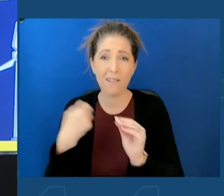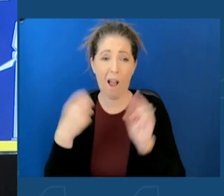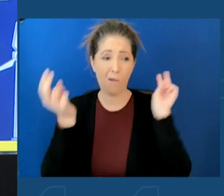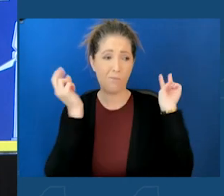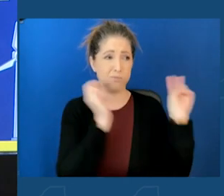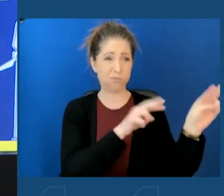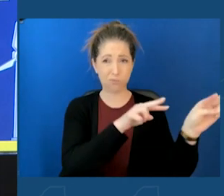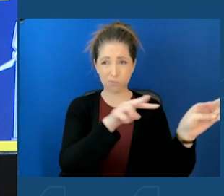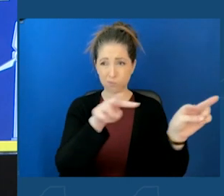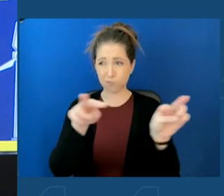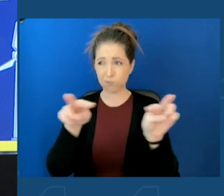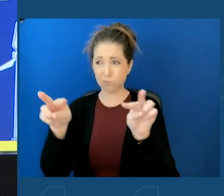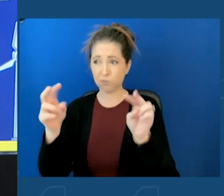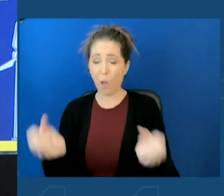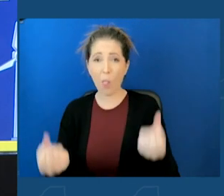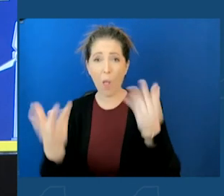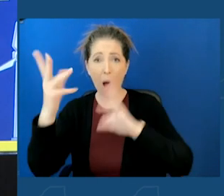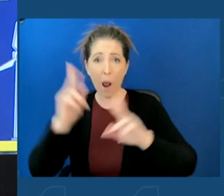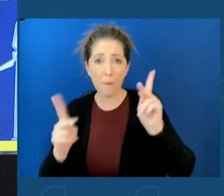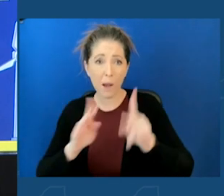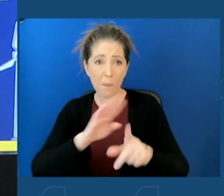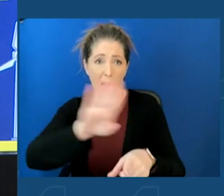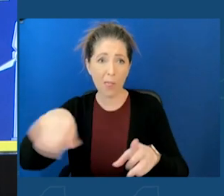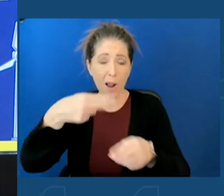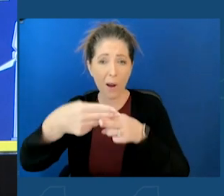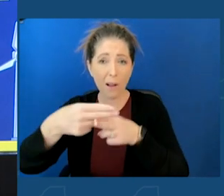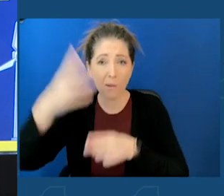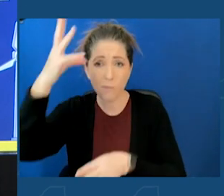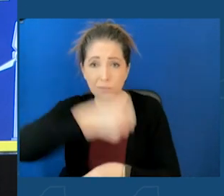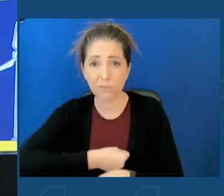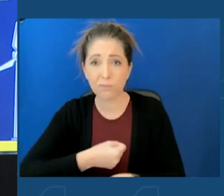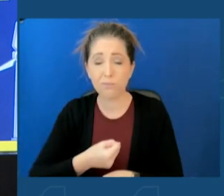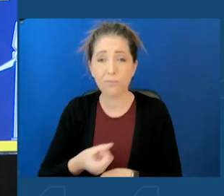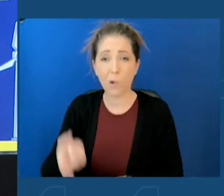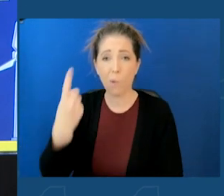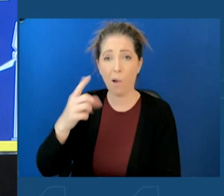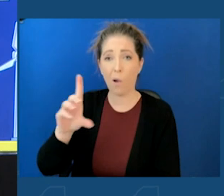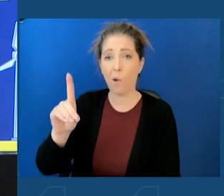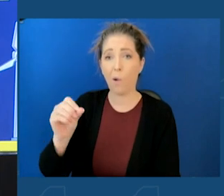of people that were actually missed. One of them is Doreen Harris from NYSERDA.